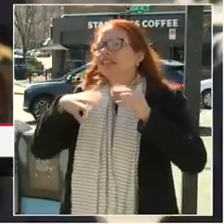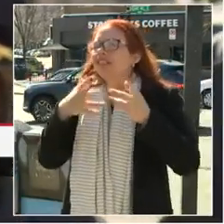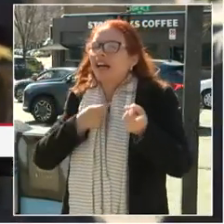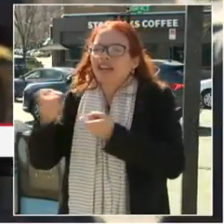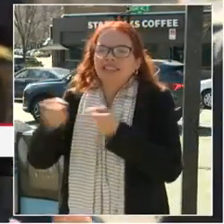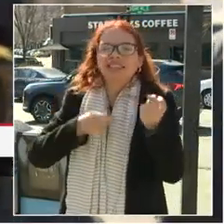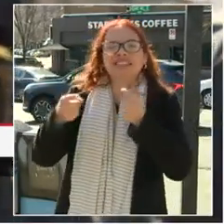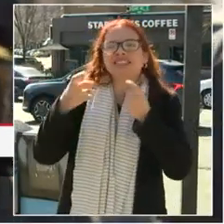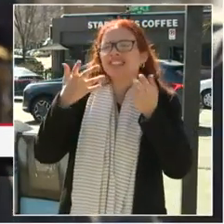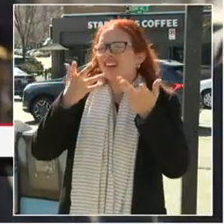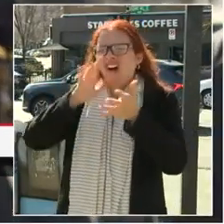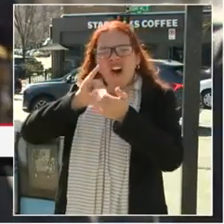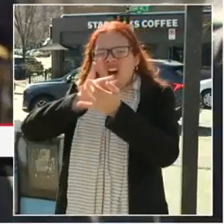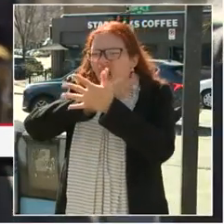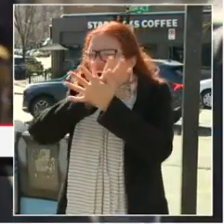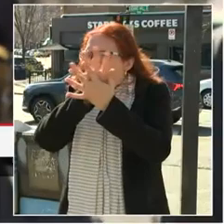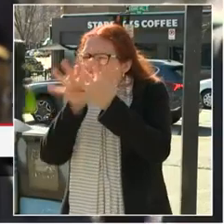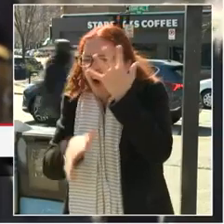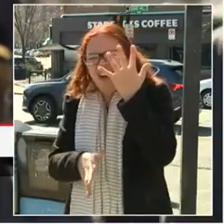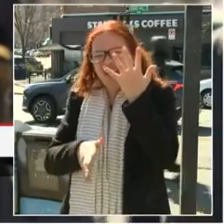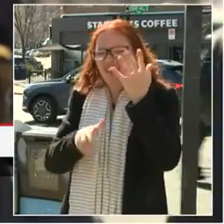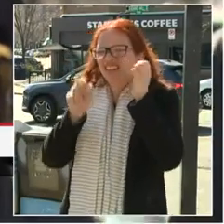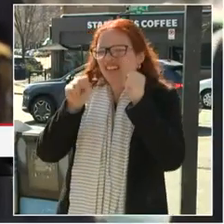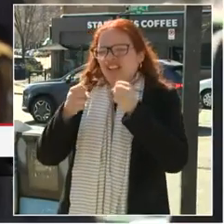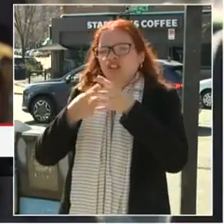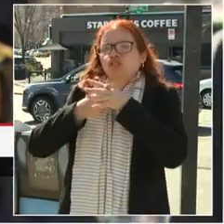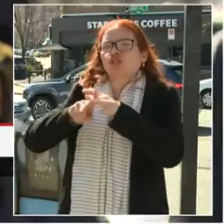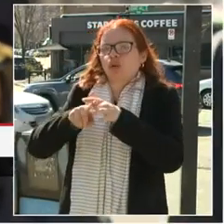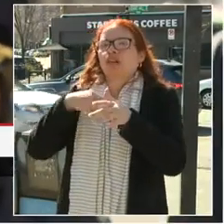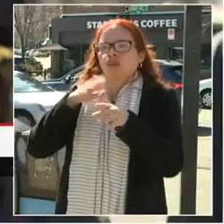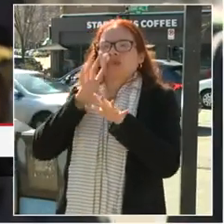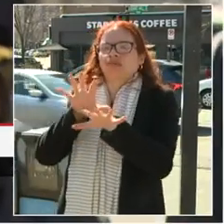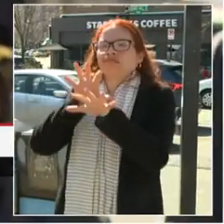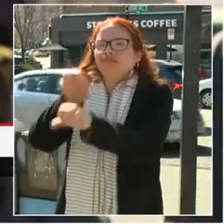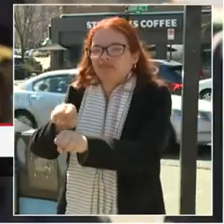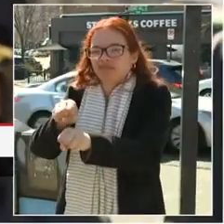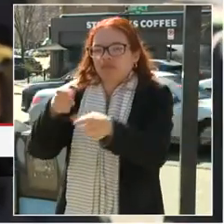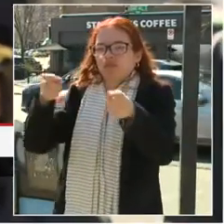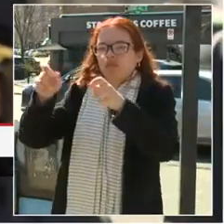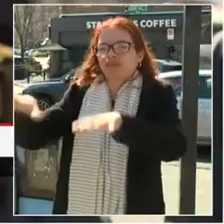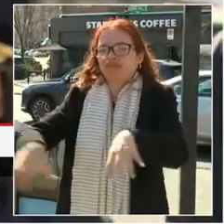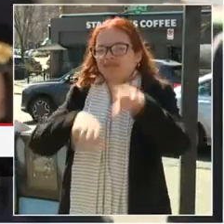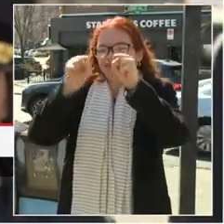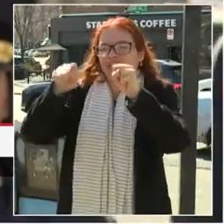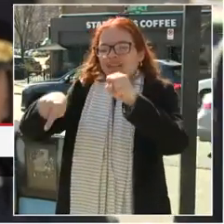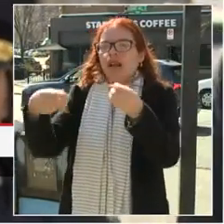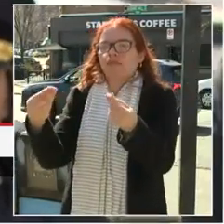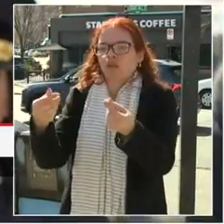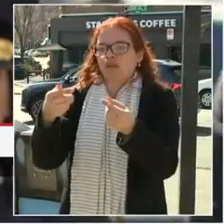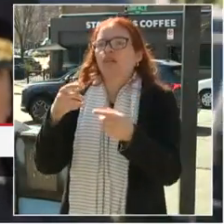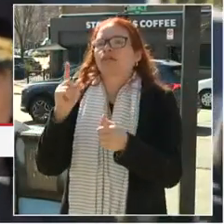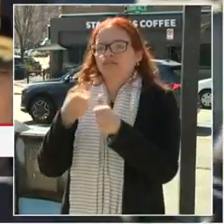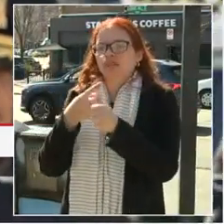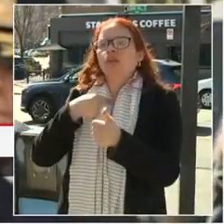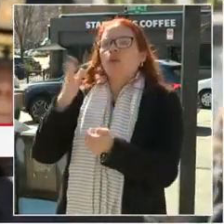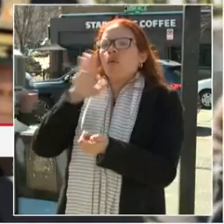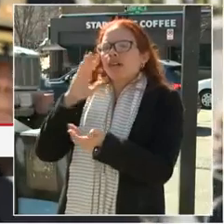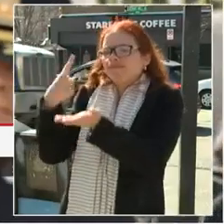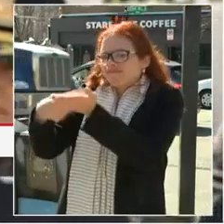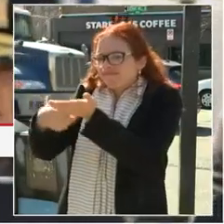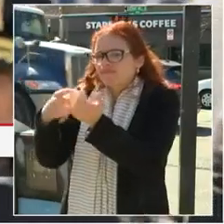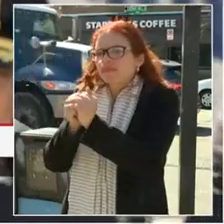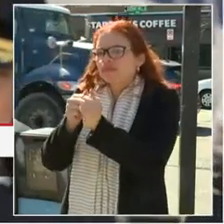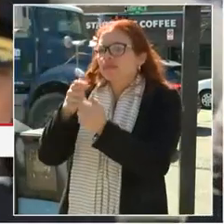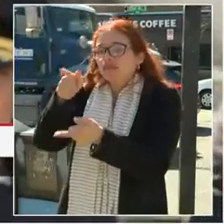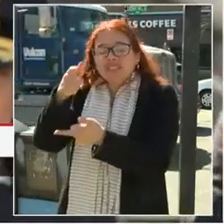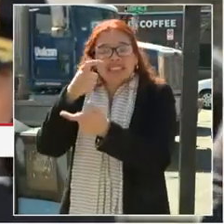can happen, but it all starts with us getting control of the land. So we're going to work with everybody who is interested in